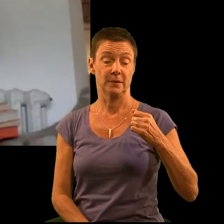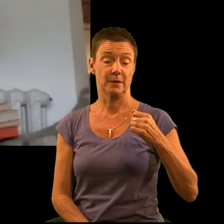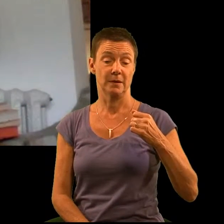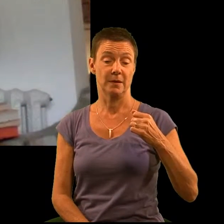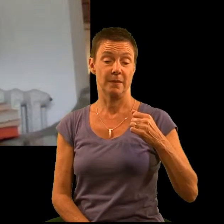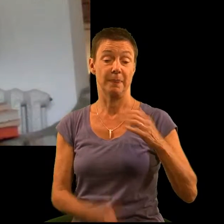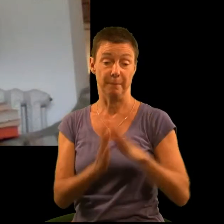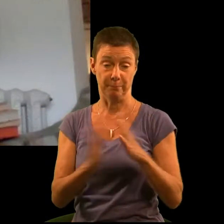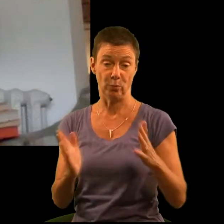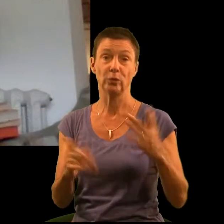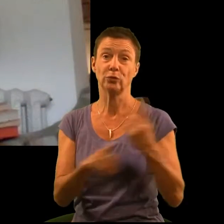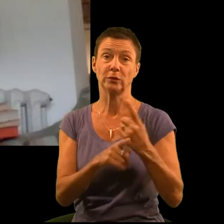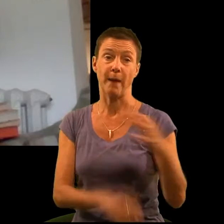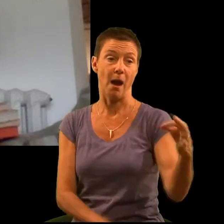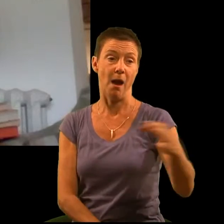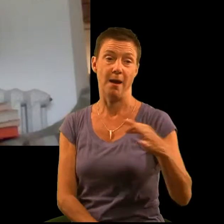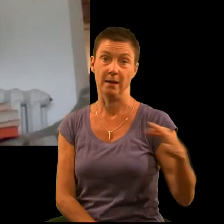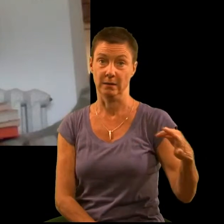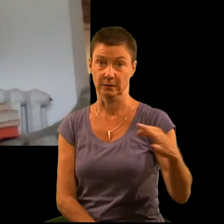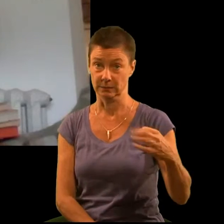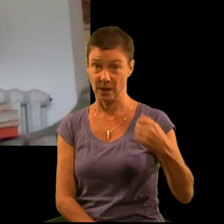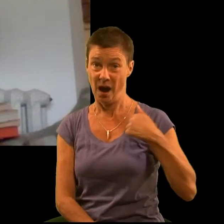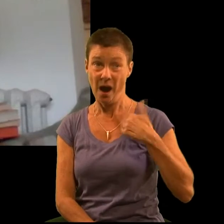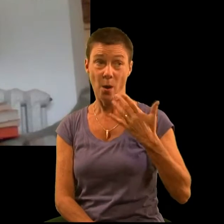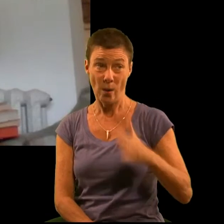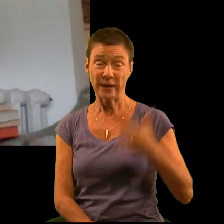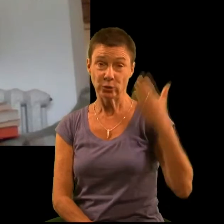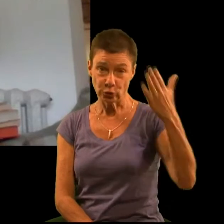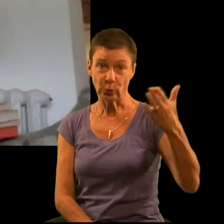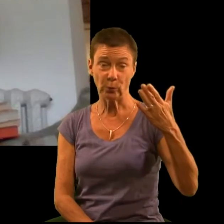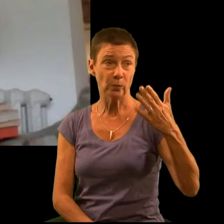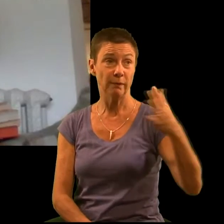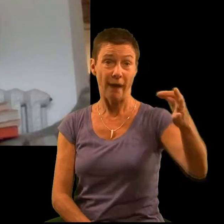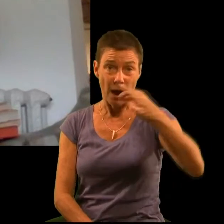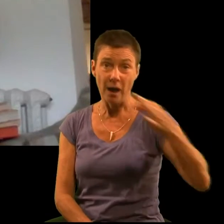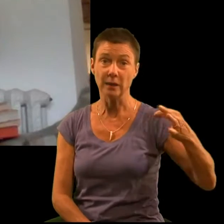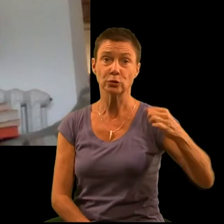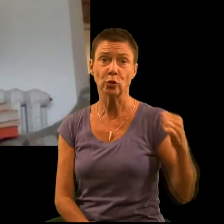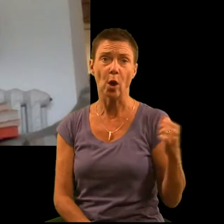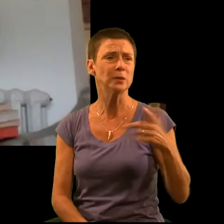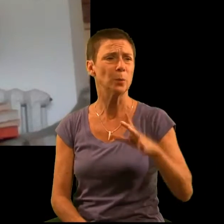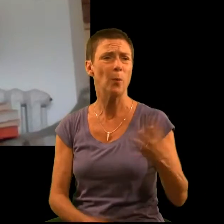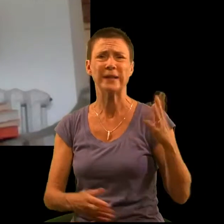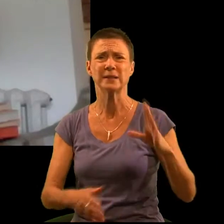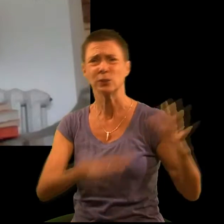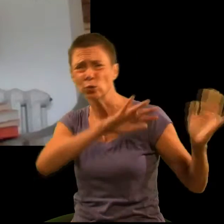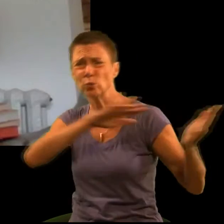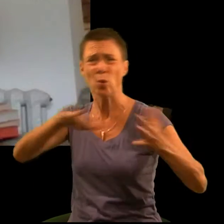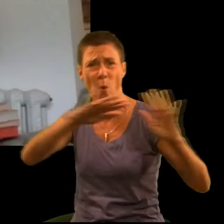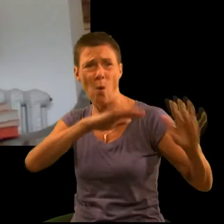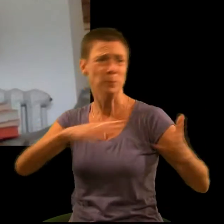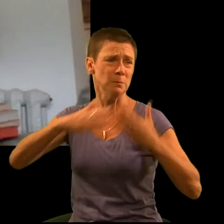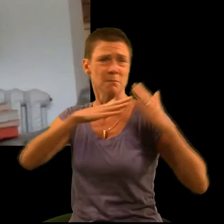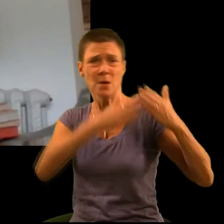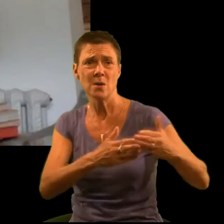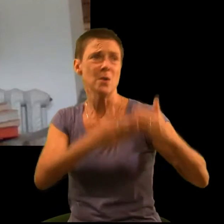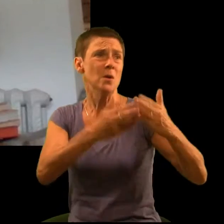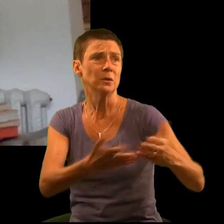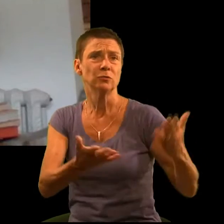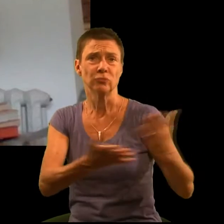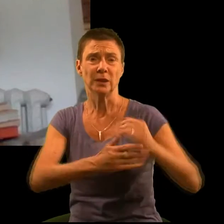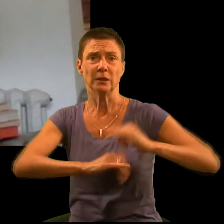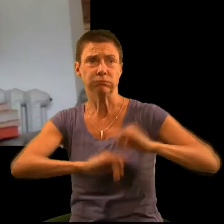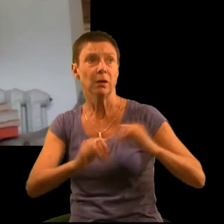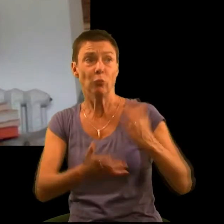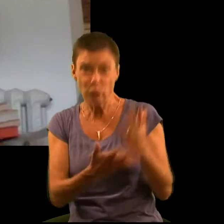Burke. And so we were taken out in storms a great deal. So probably the scariest things I did were things